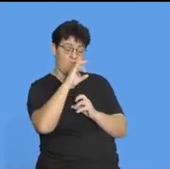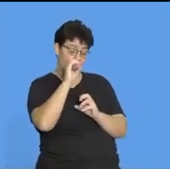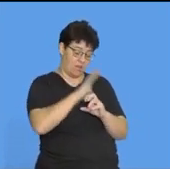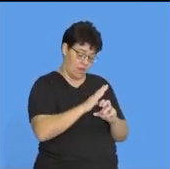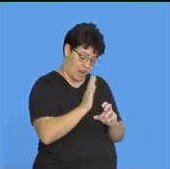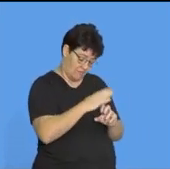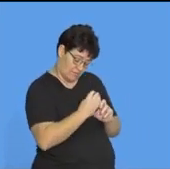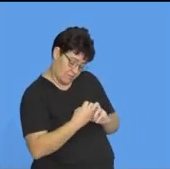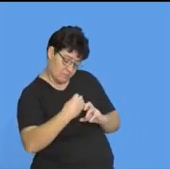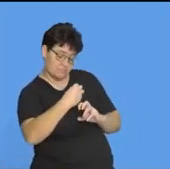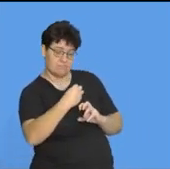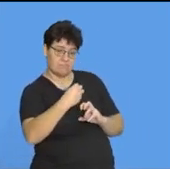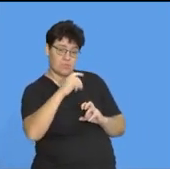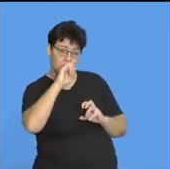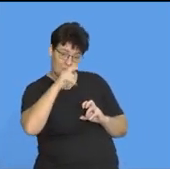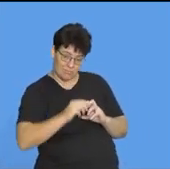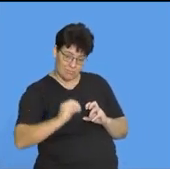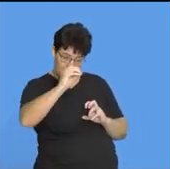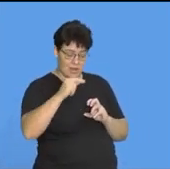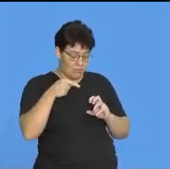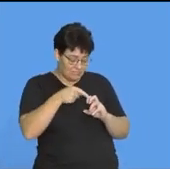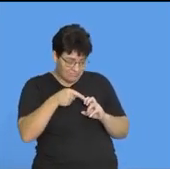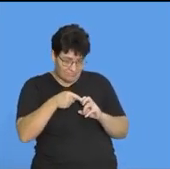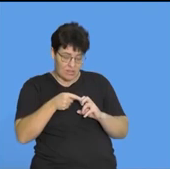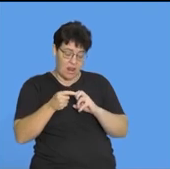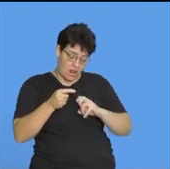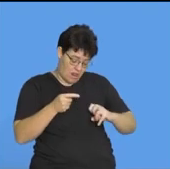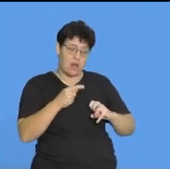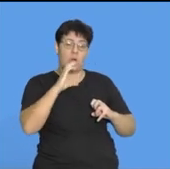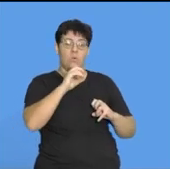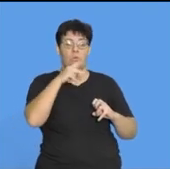that Grafting follicle is now called the corpus luteum.